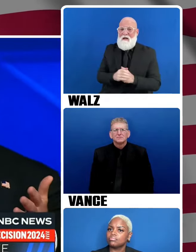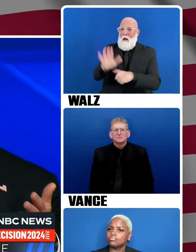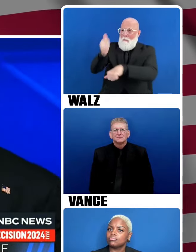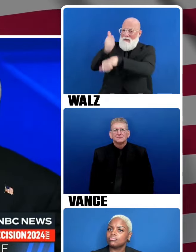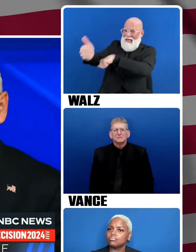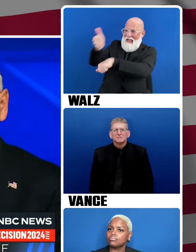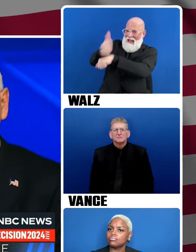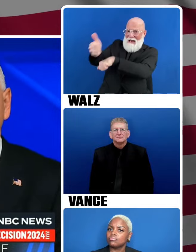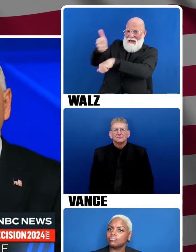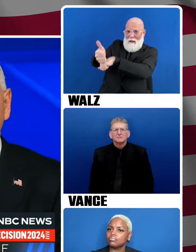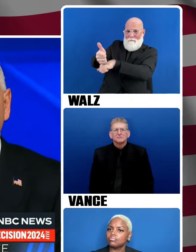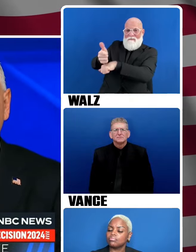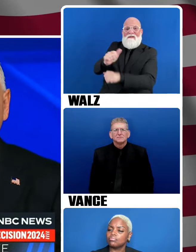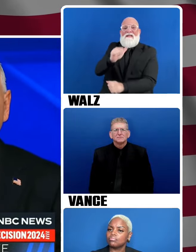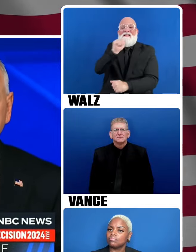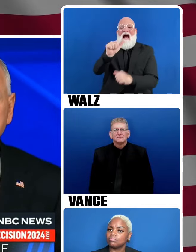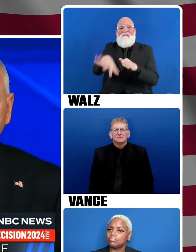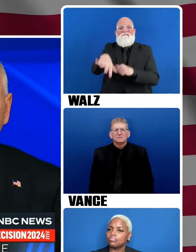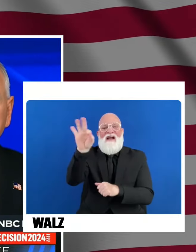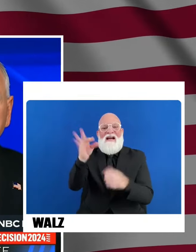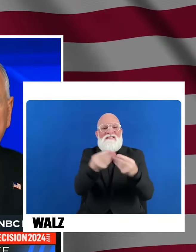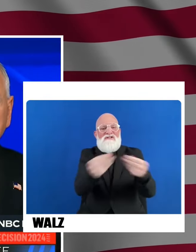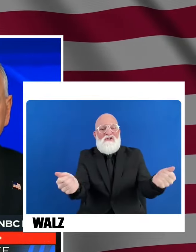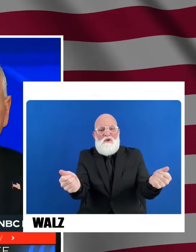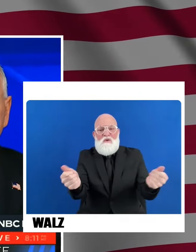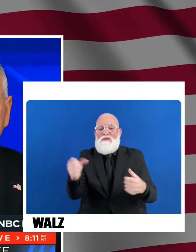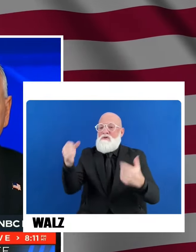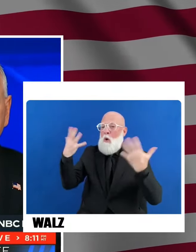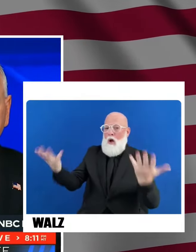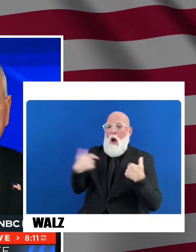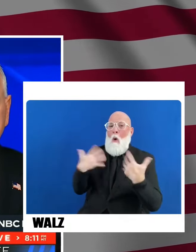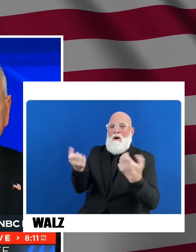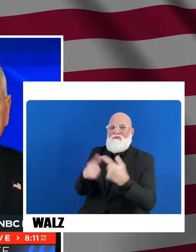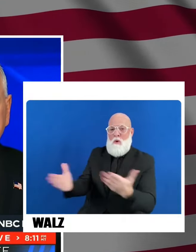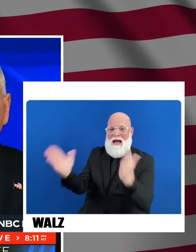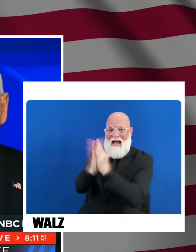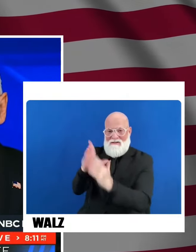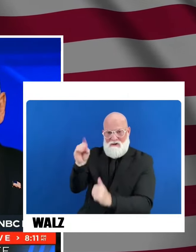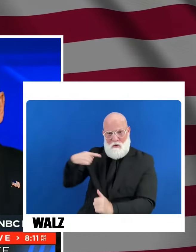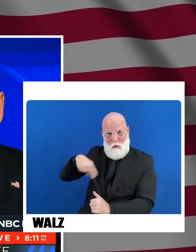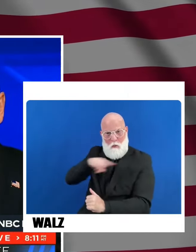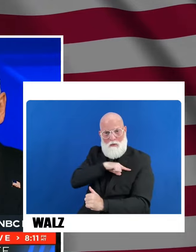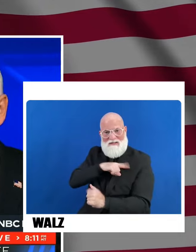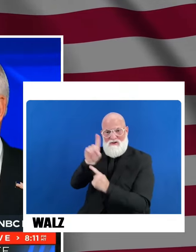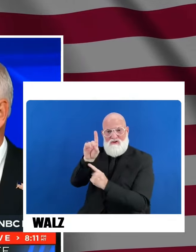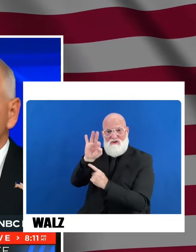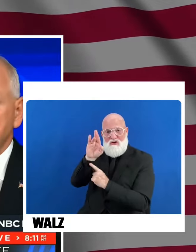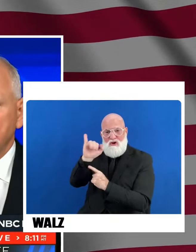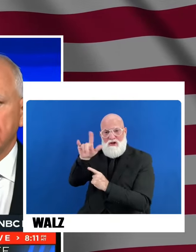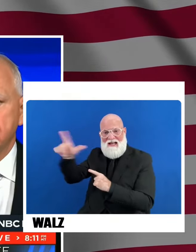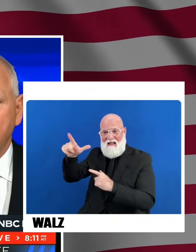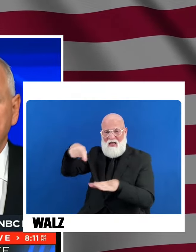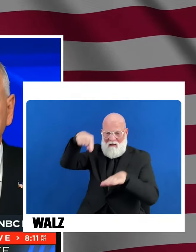solution. I was going to ask, though, on this question, are we going to drill and build houses in the same federal land? And I think when people hear federal lands, these are really